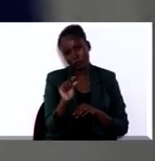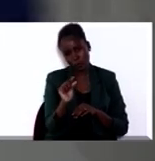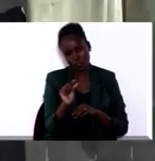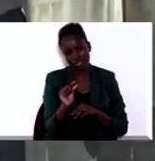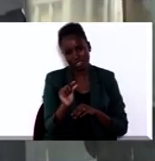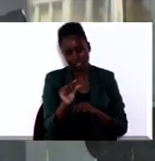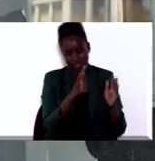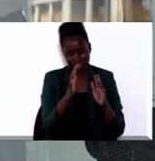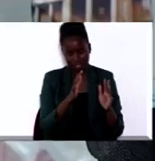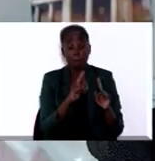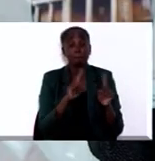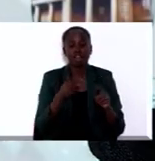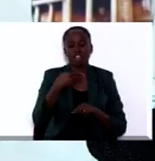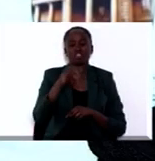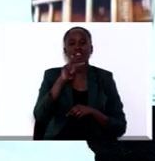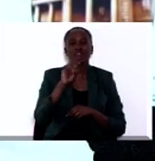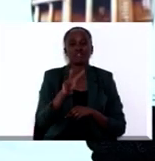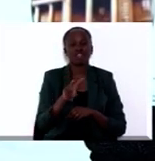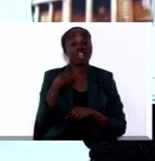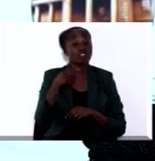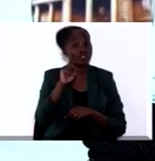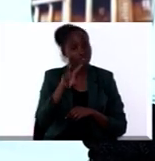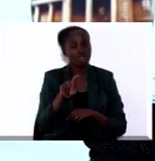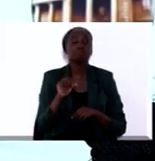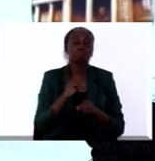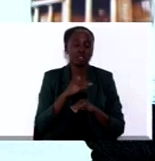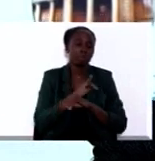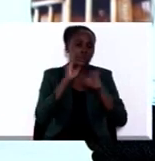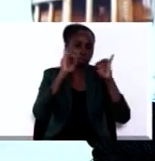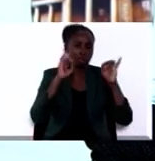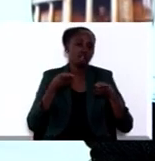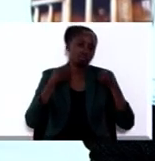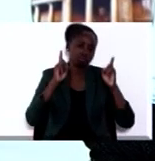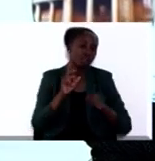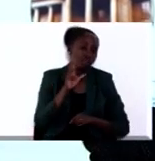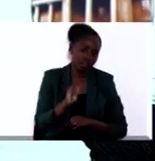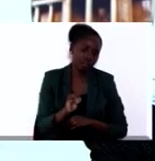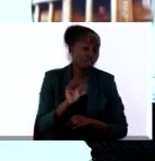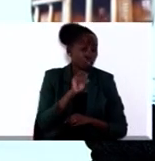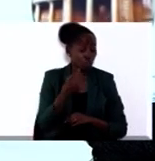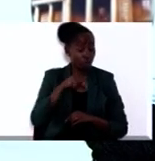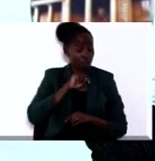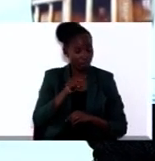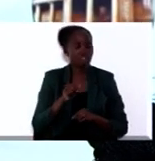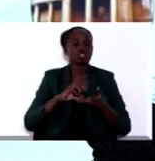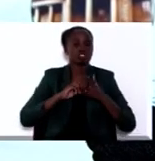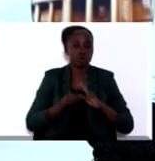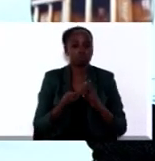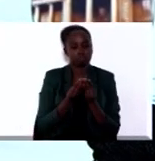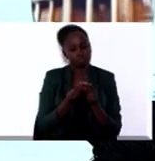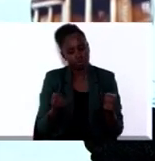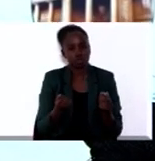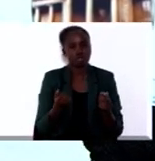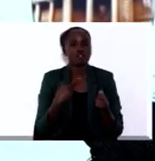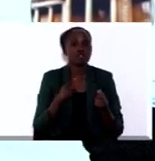But HIV and AIDS remains a major threat in our society. So we need to deal with it in the most